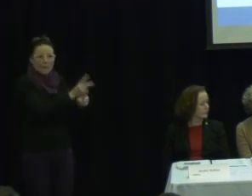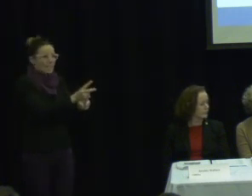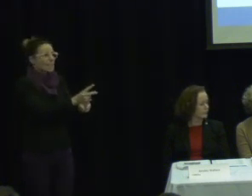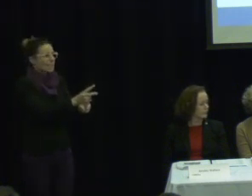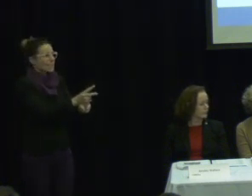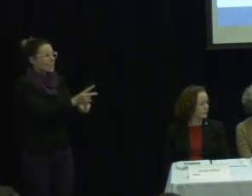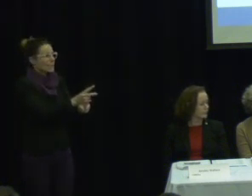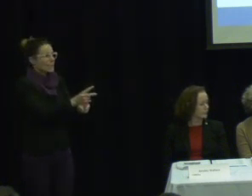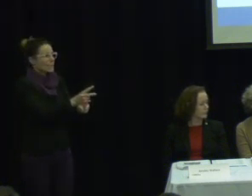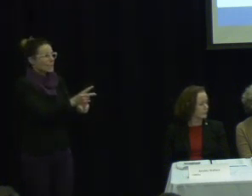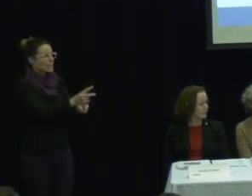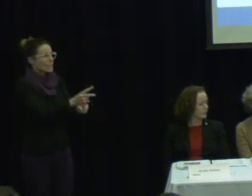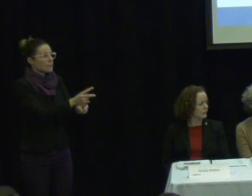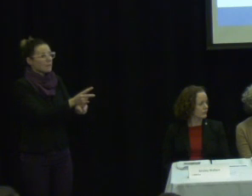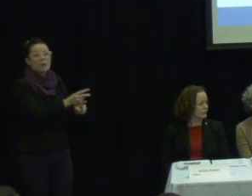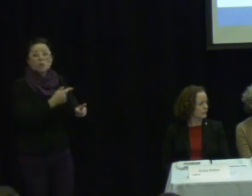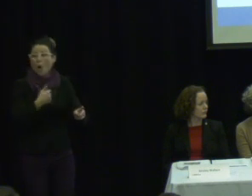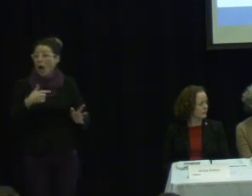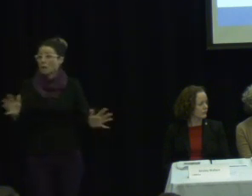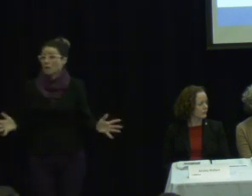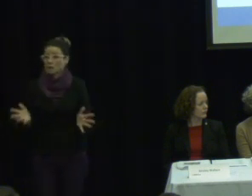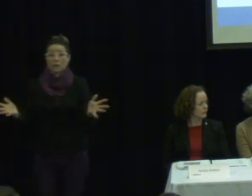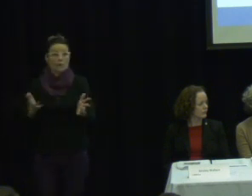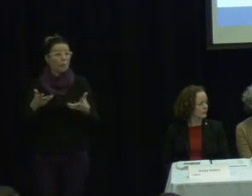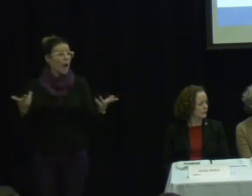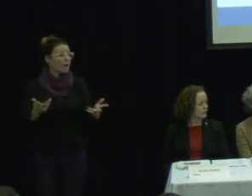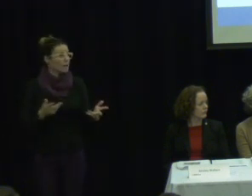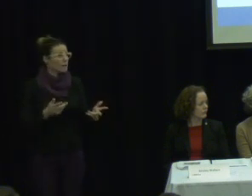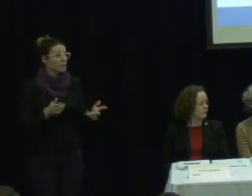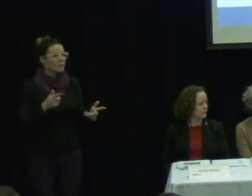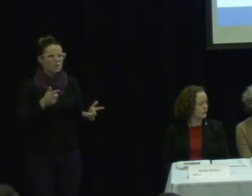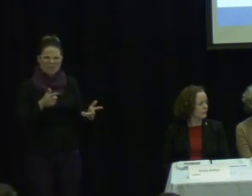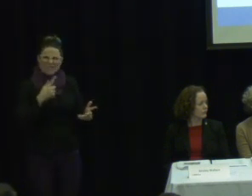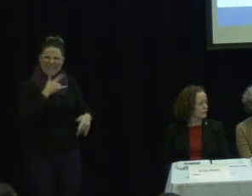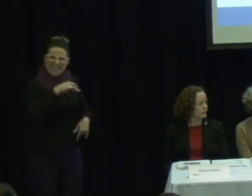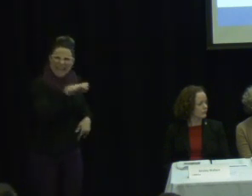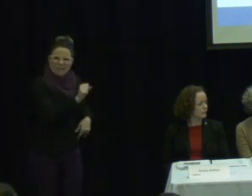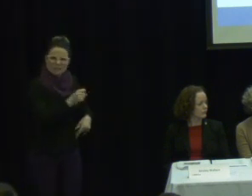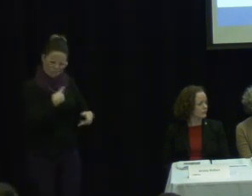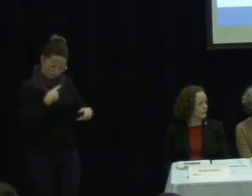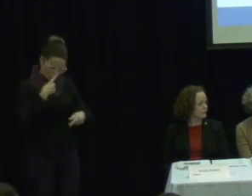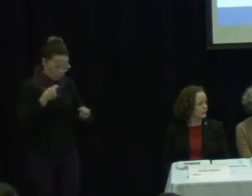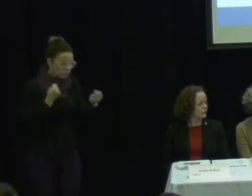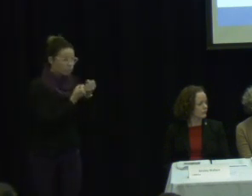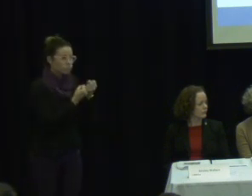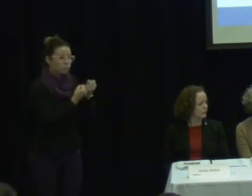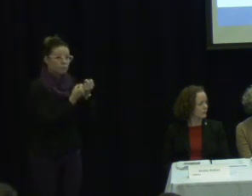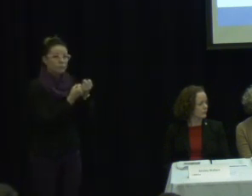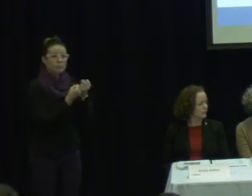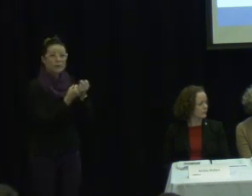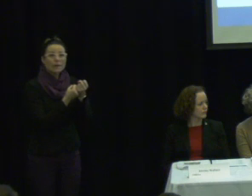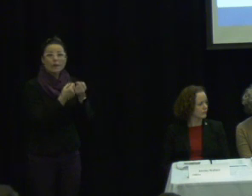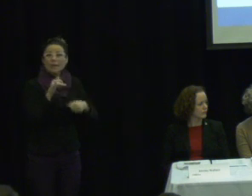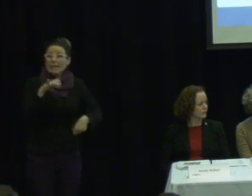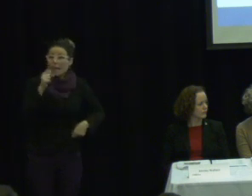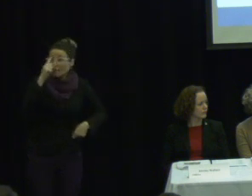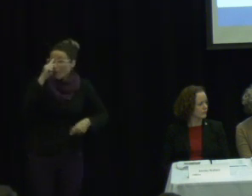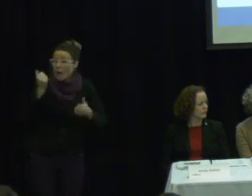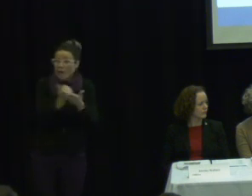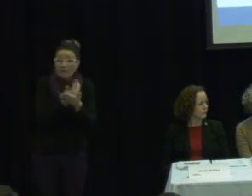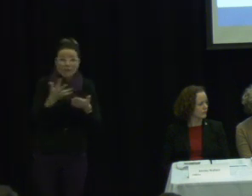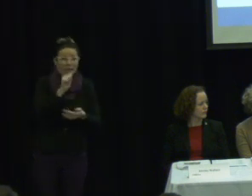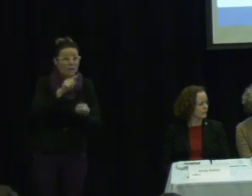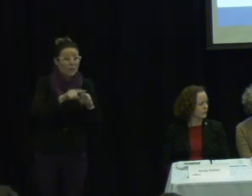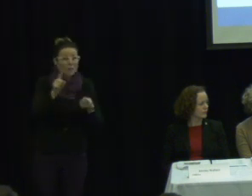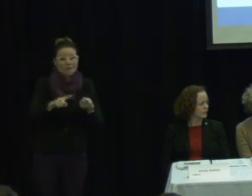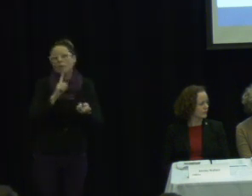and faculty is say yes. Say yes. Now, we can't necessarily do exactly sometimes what students want,